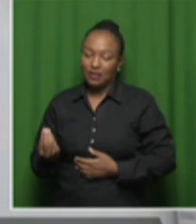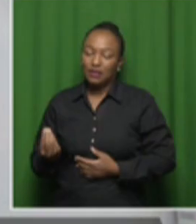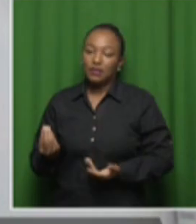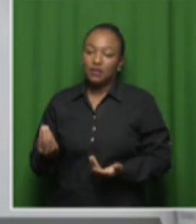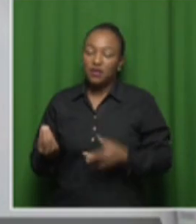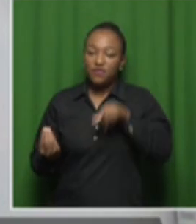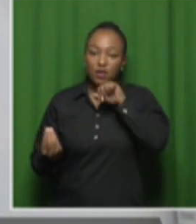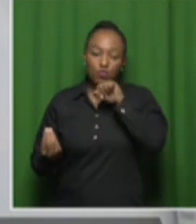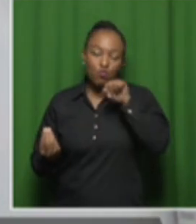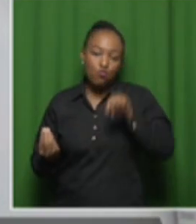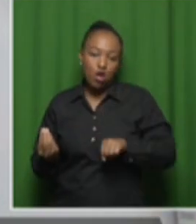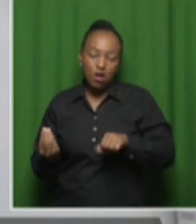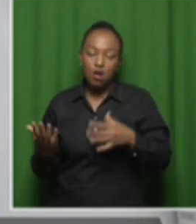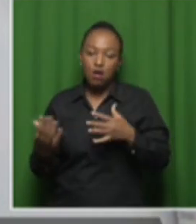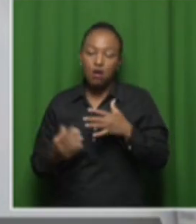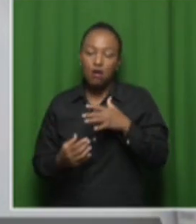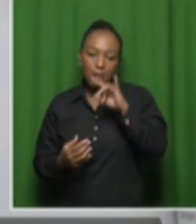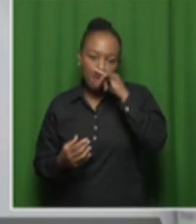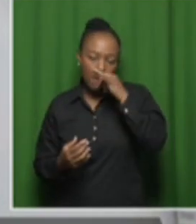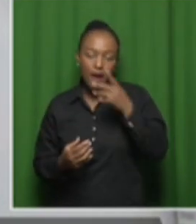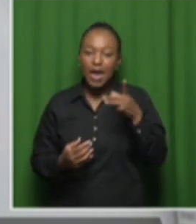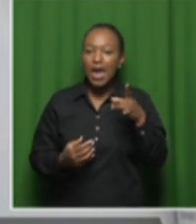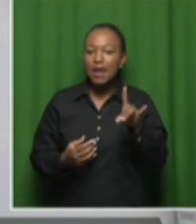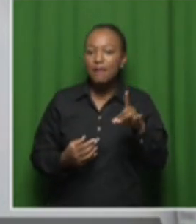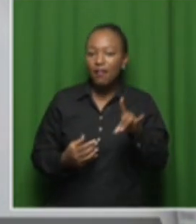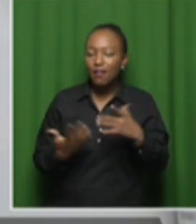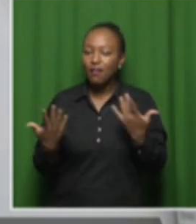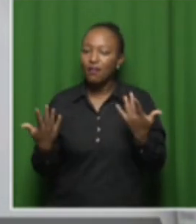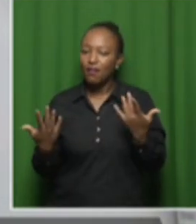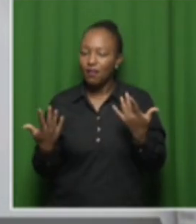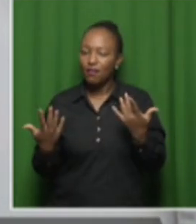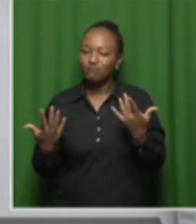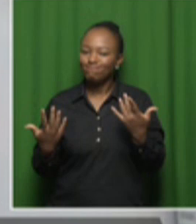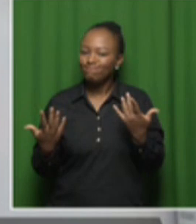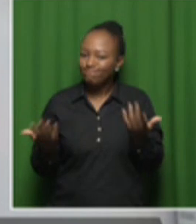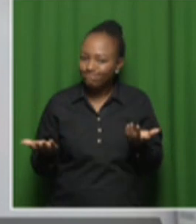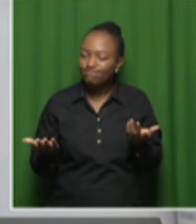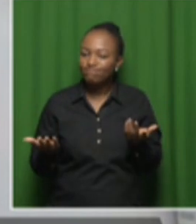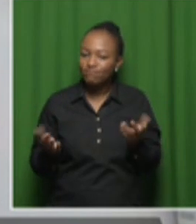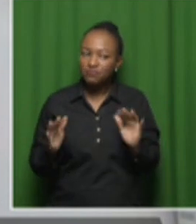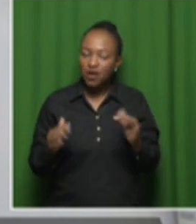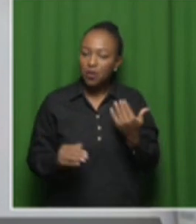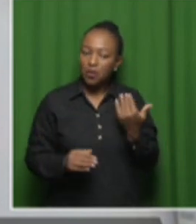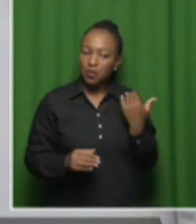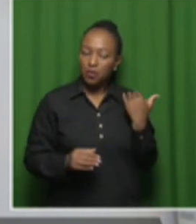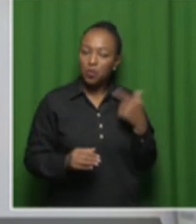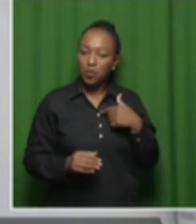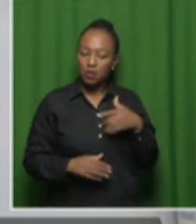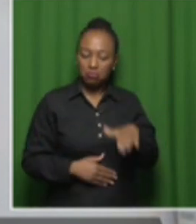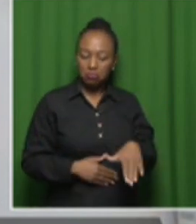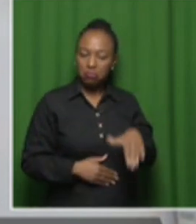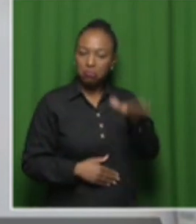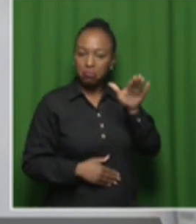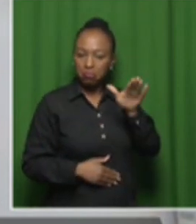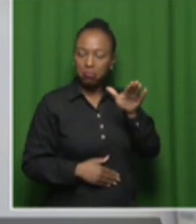loves anime, if they love cartoons, looking at how we grew up, reading, looking